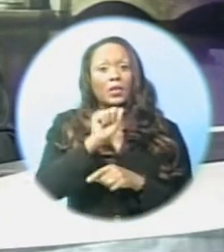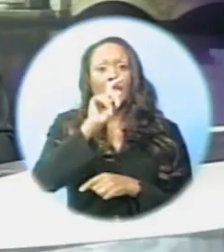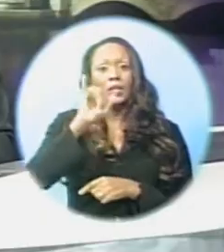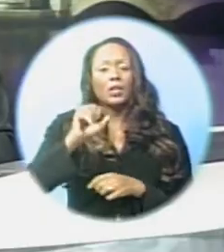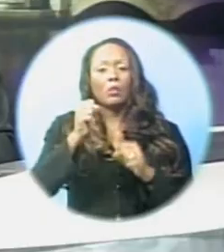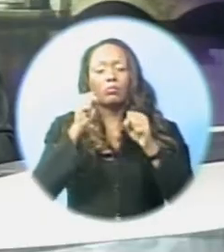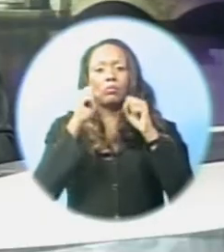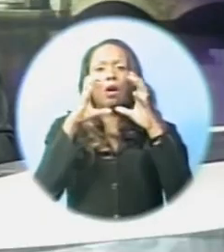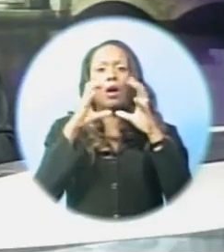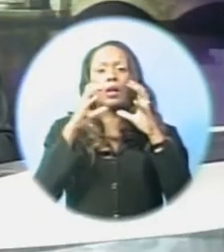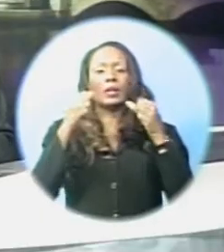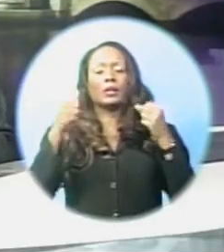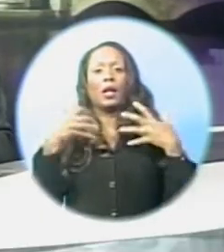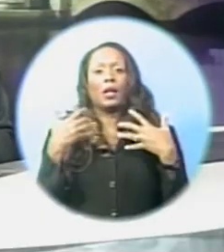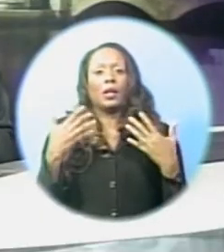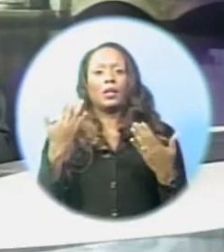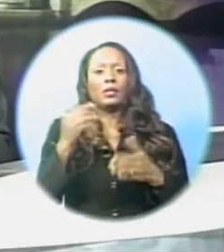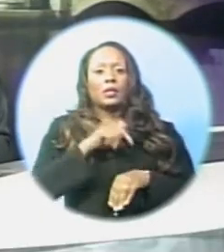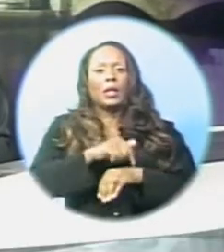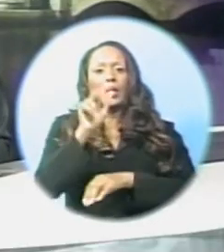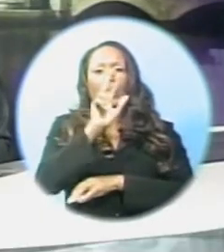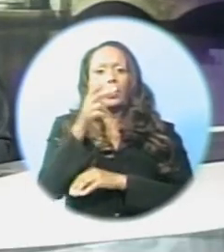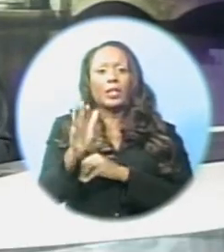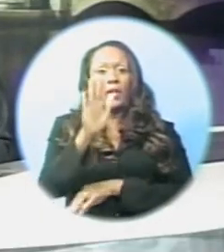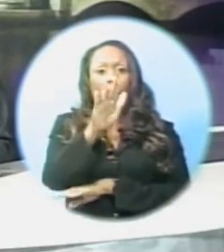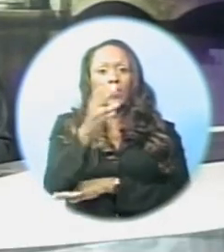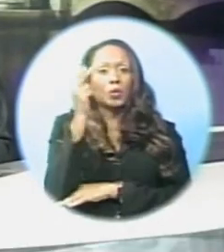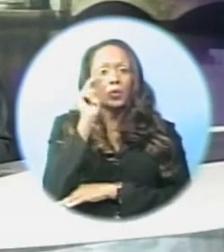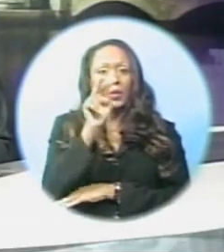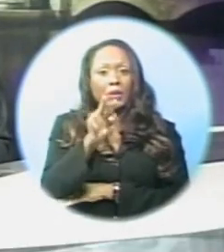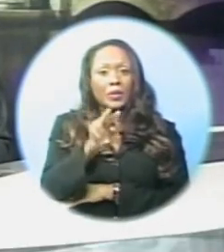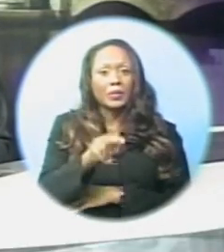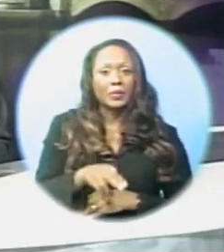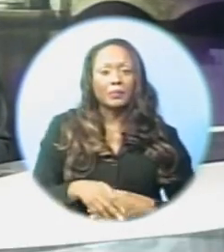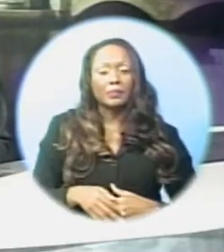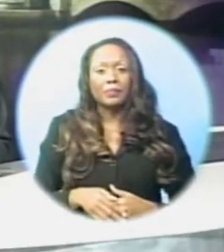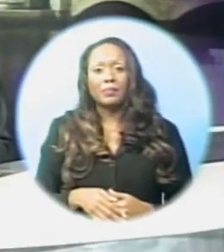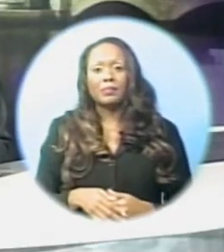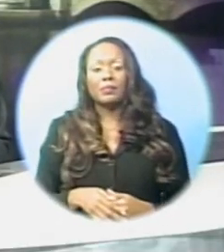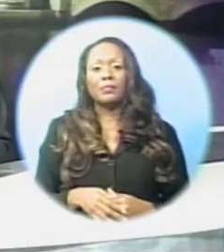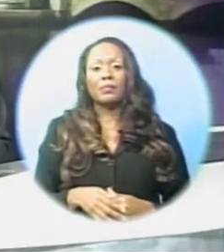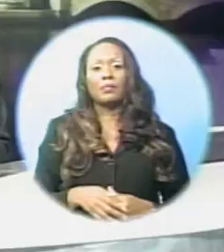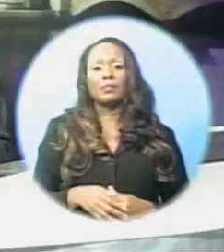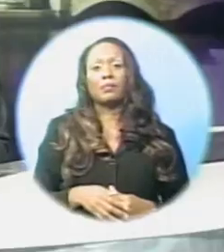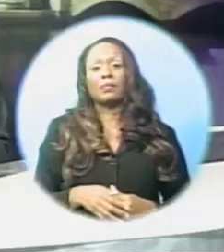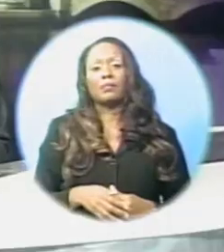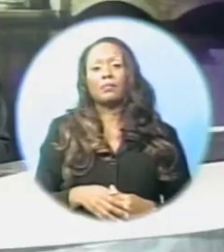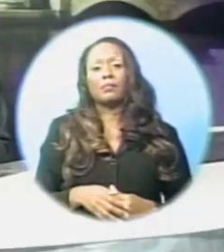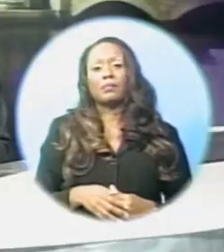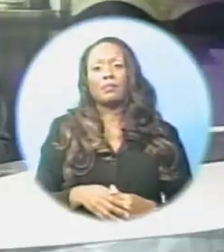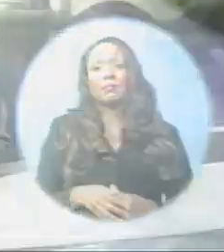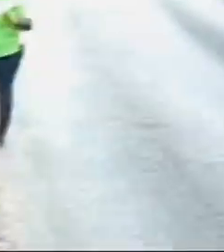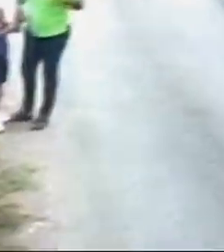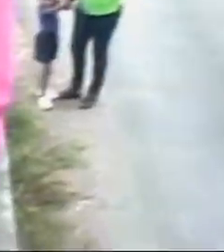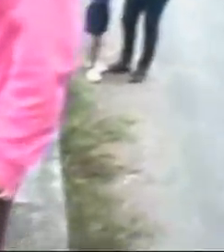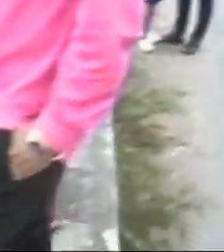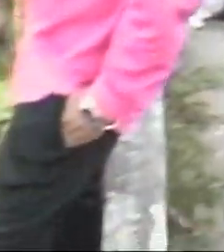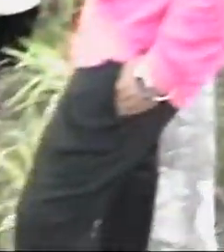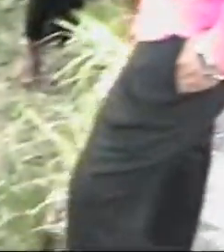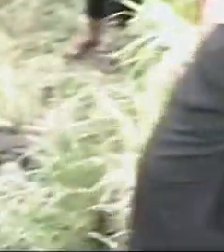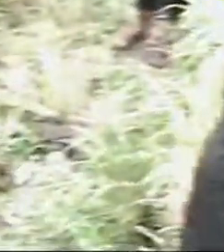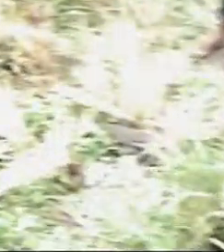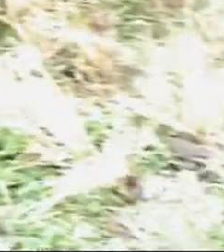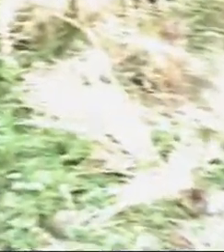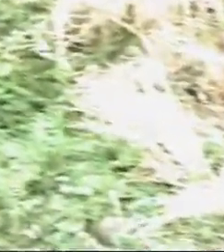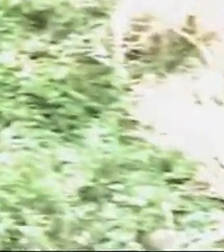scare of his life just after 3 this afternoon when the truck he was driving fell more than 25 feet over a precipice